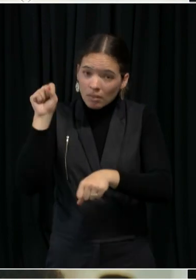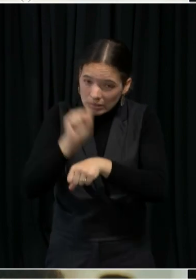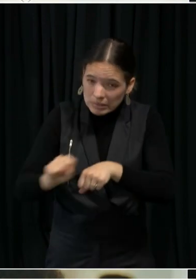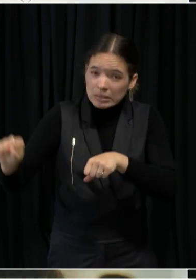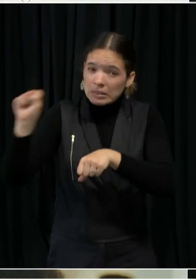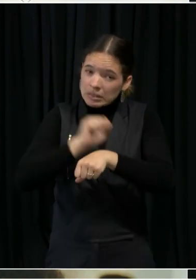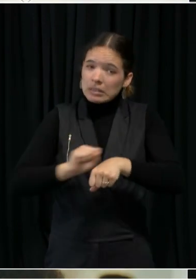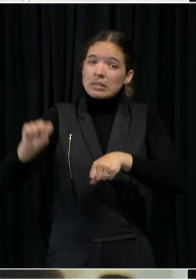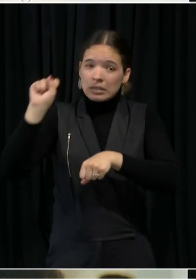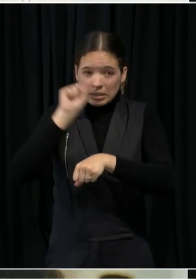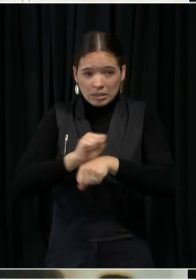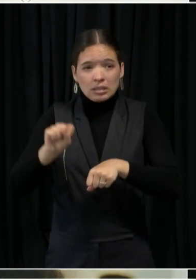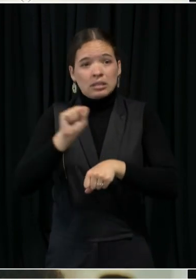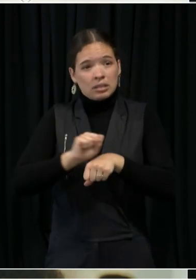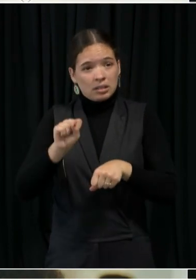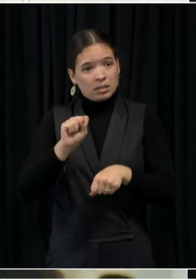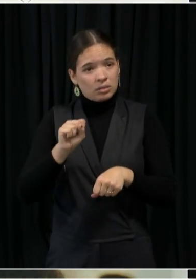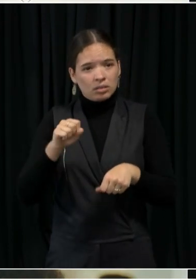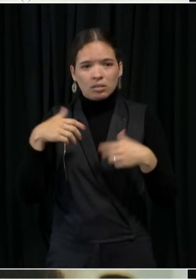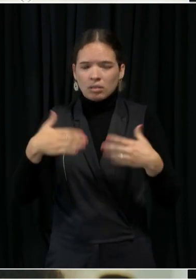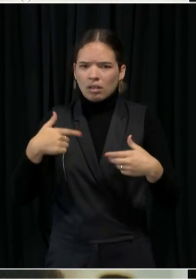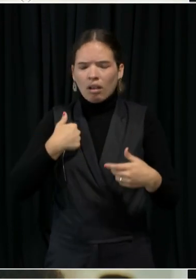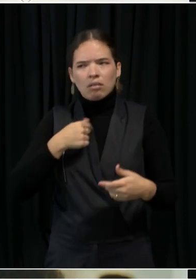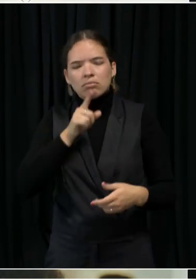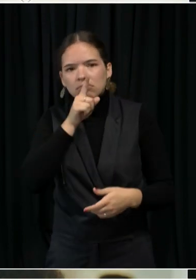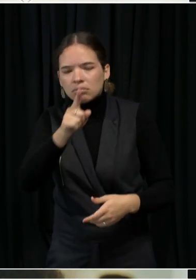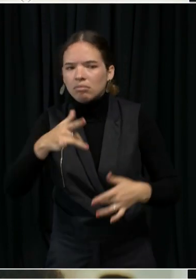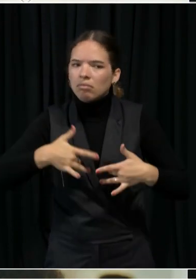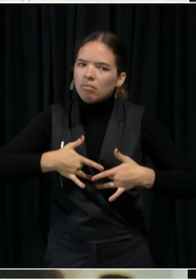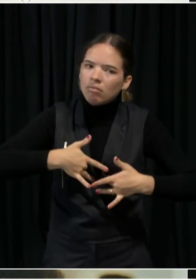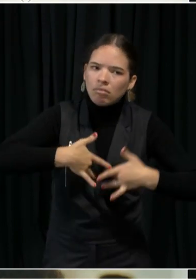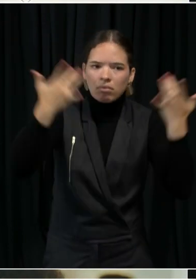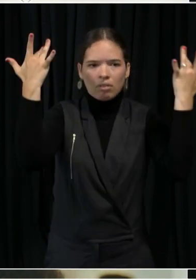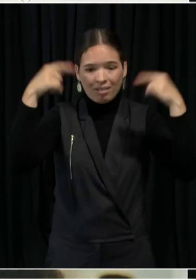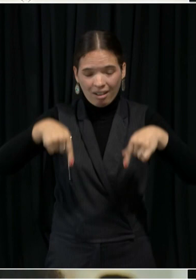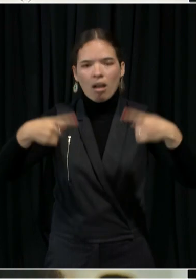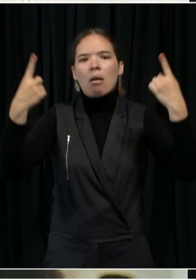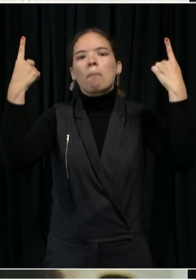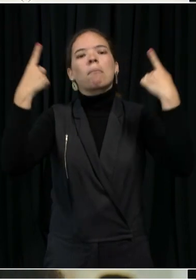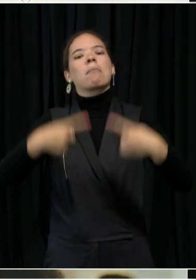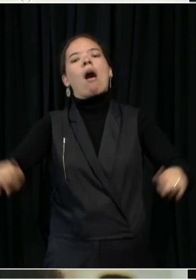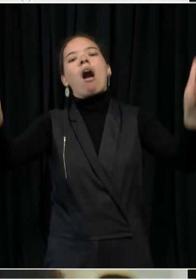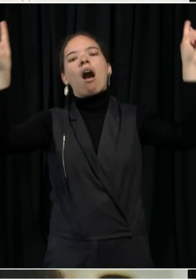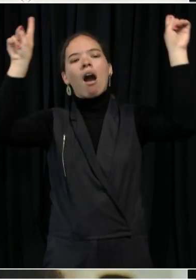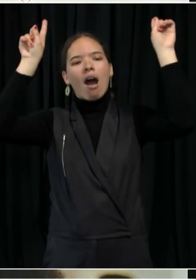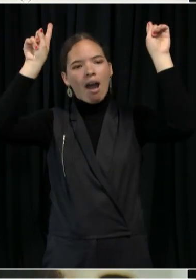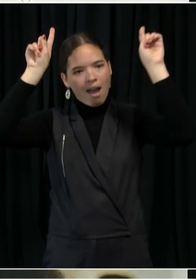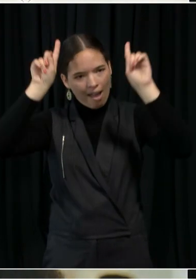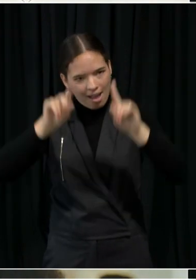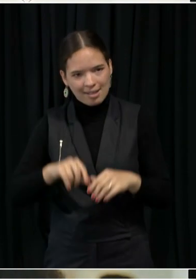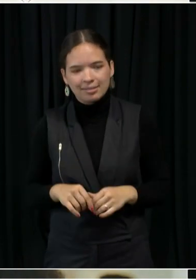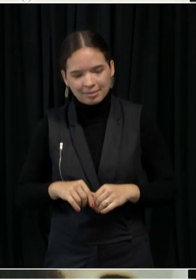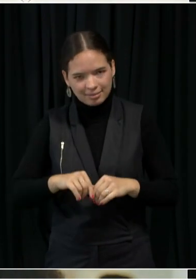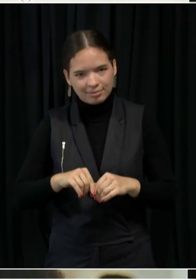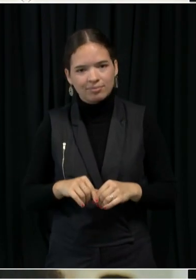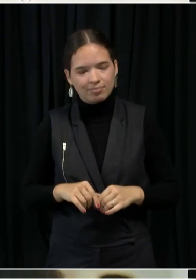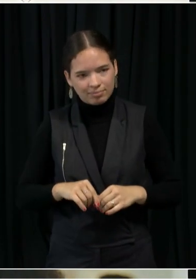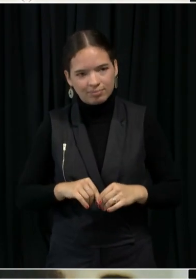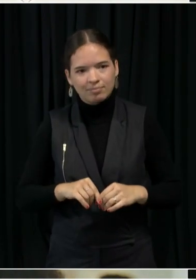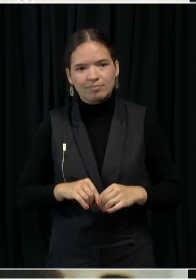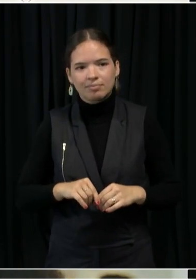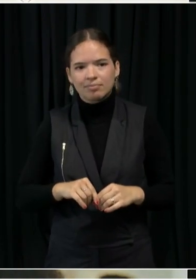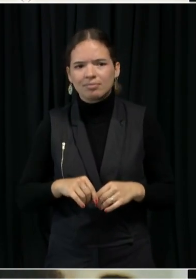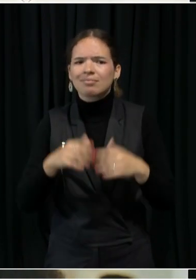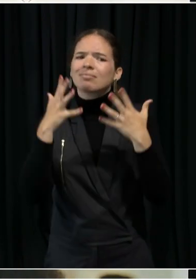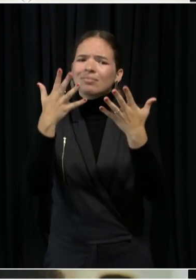so happy that we're being able to say, Wayne and my colleague, I want to say again,